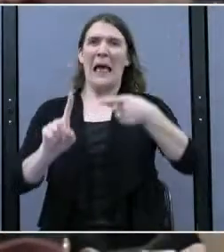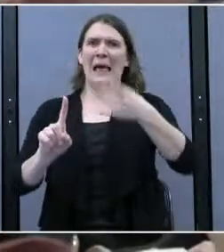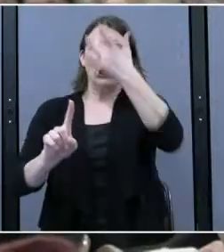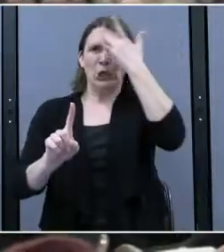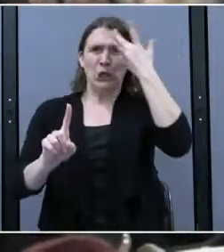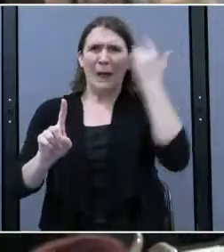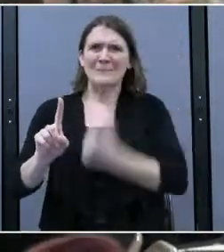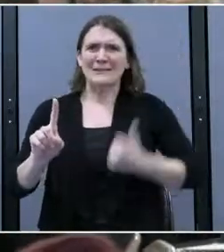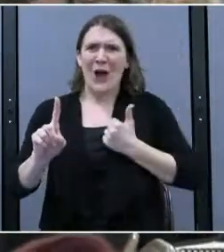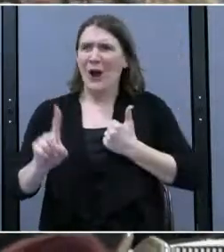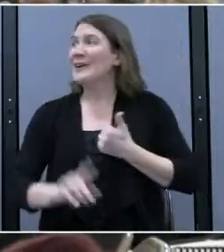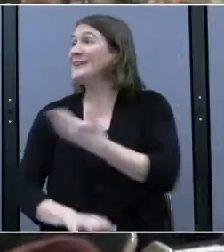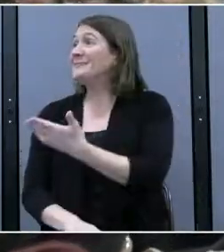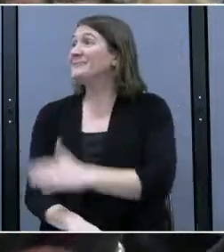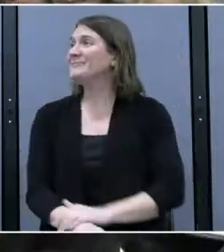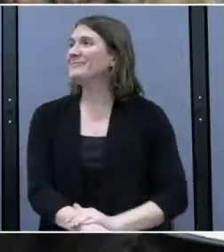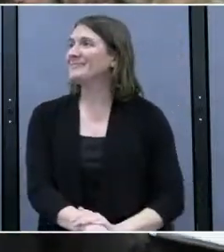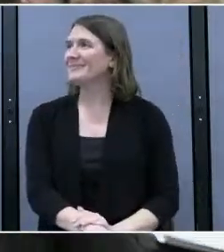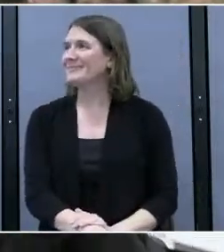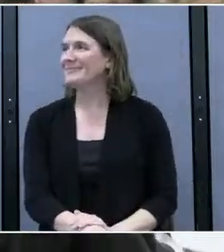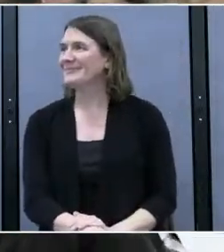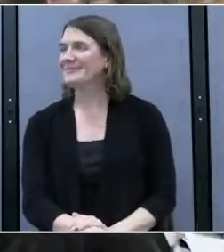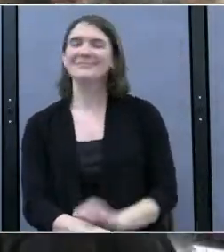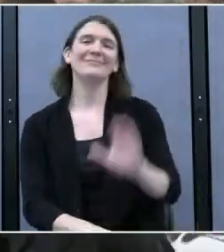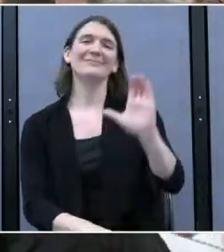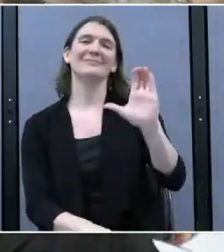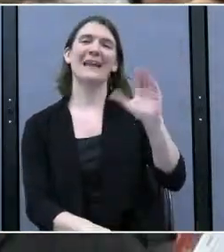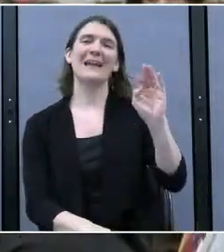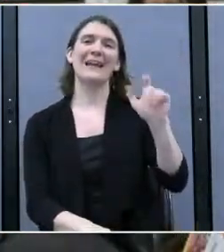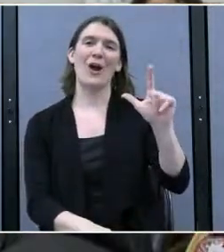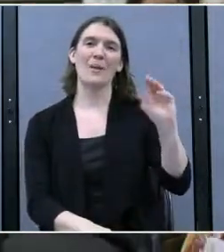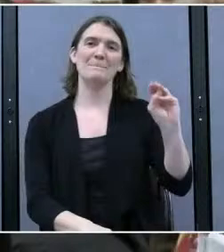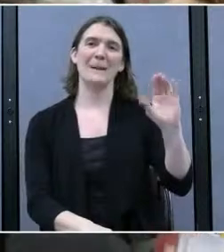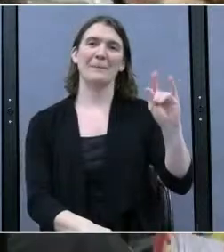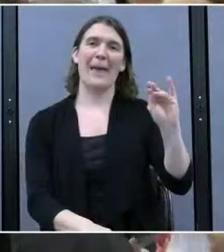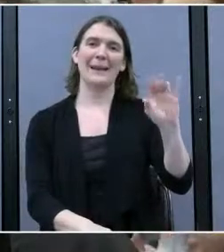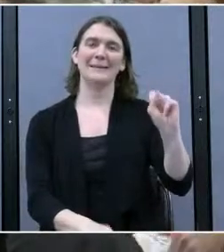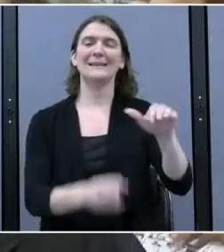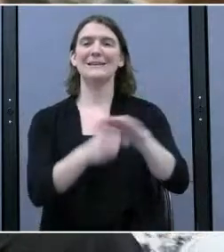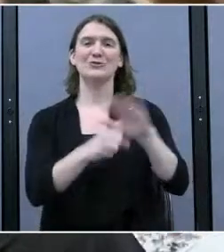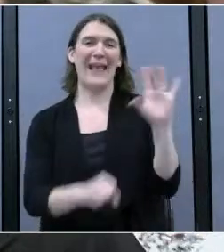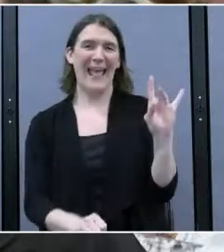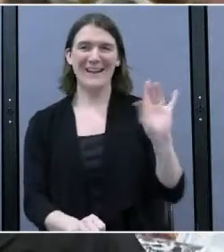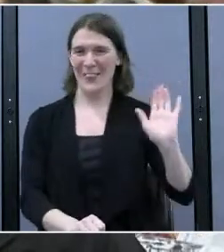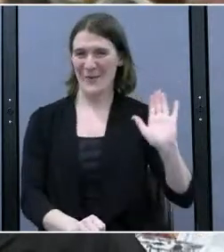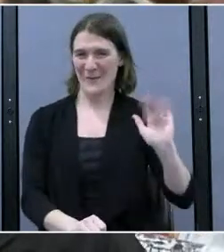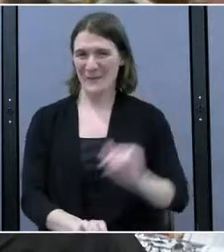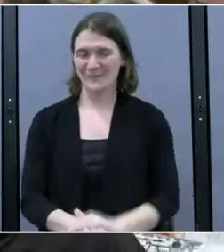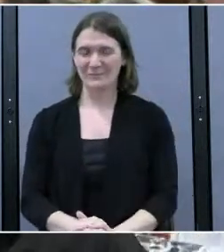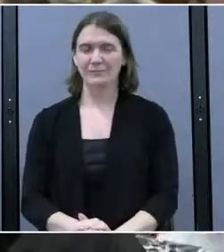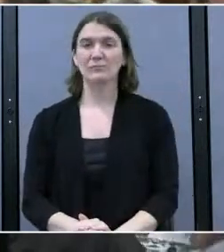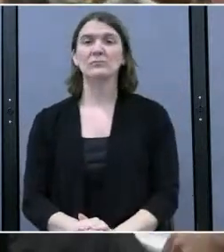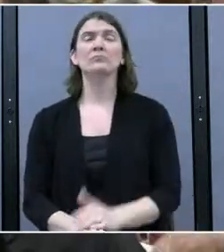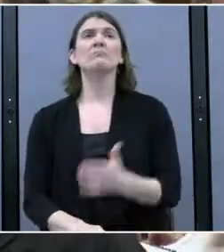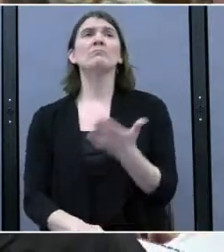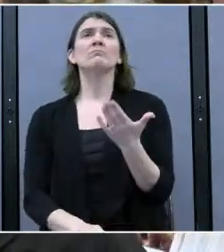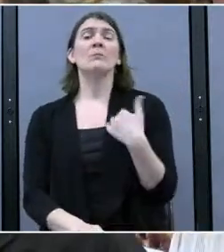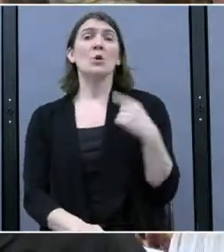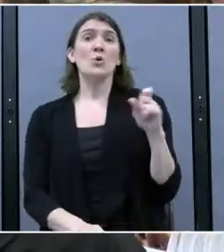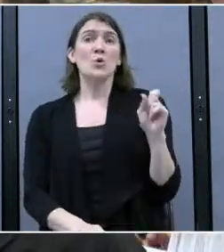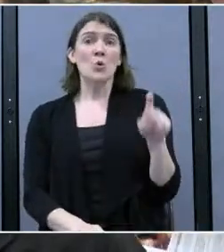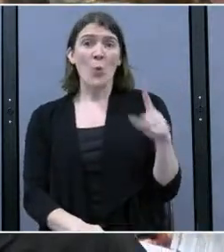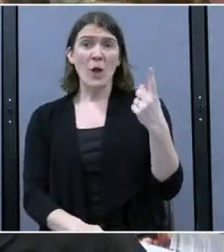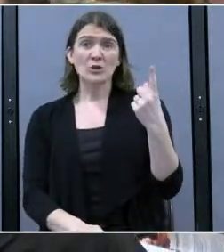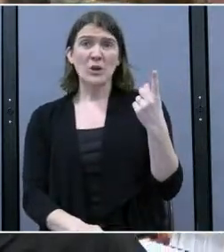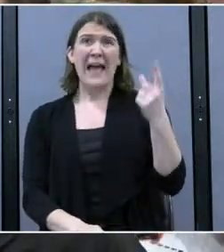blanking. Hi, my name is Carol McManus. Hi, I'm Carol. District 8. Hi, nice to see you. I think mostly the question that I have